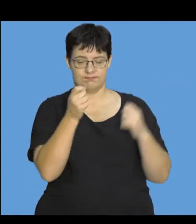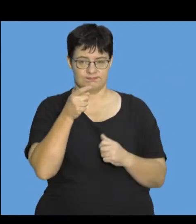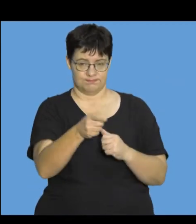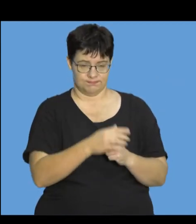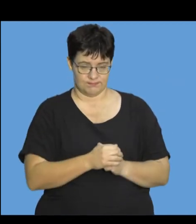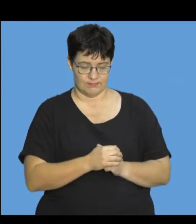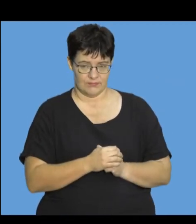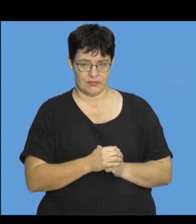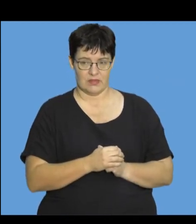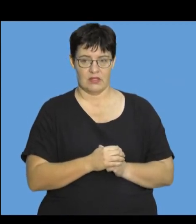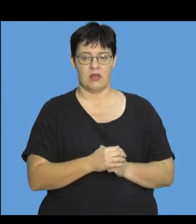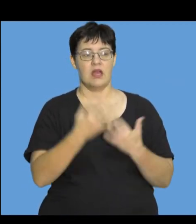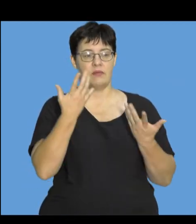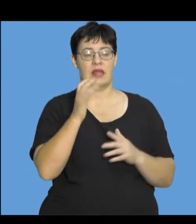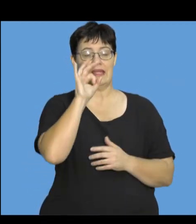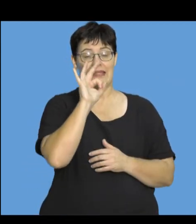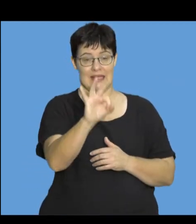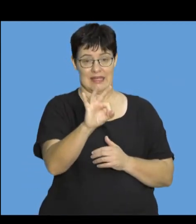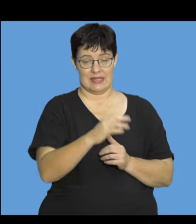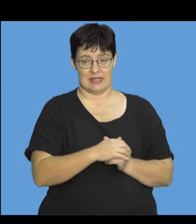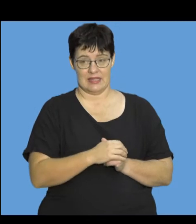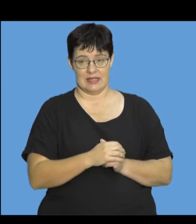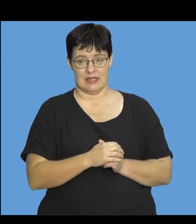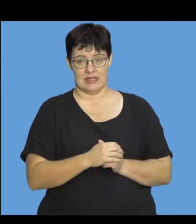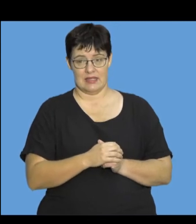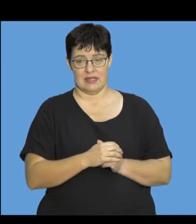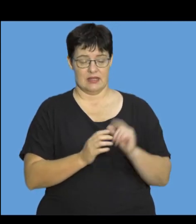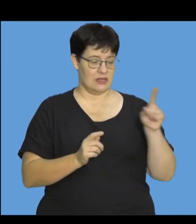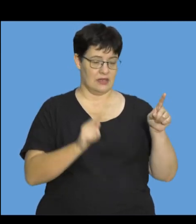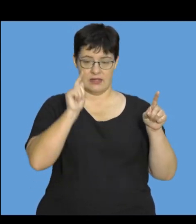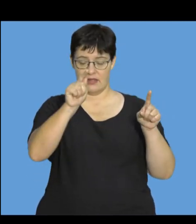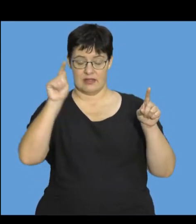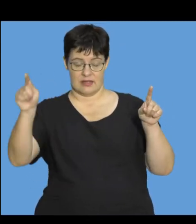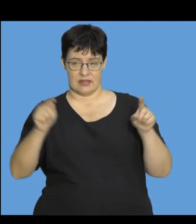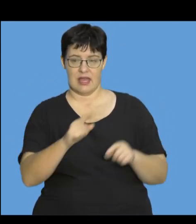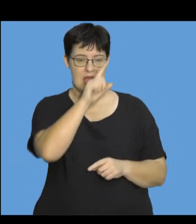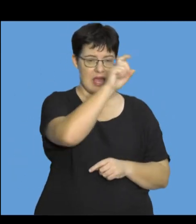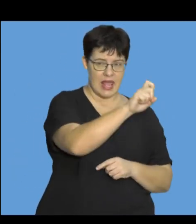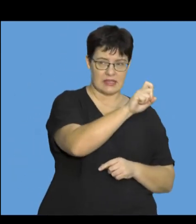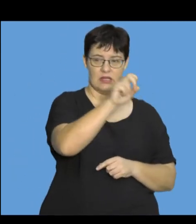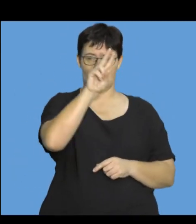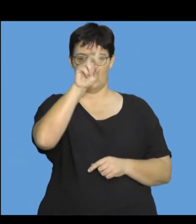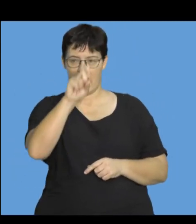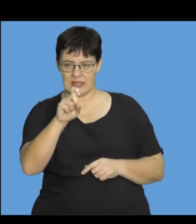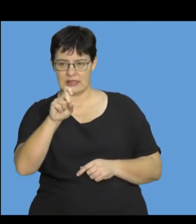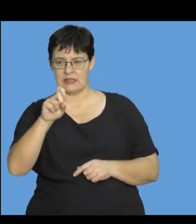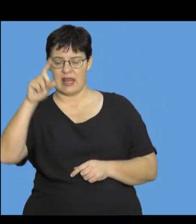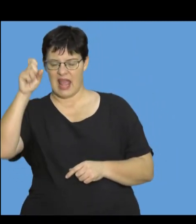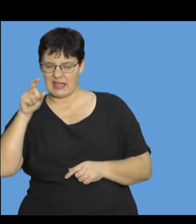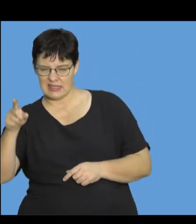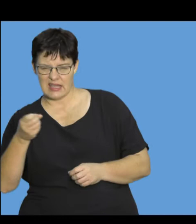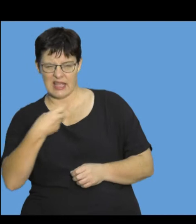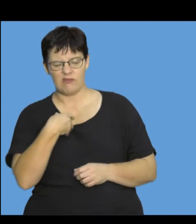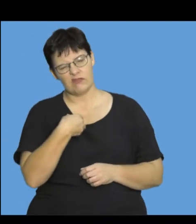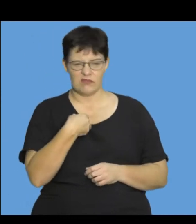your exponents there. This will be 3, this x, the 2x, and that x there will give